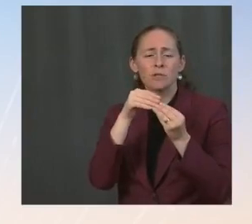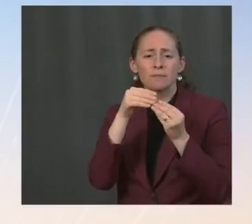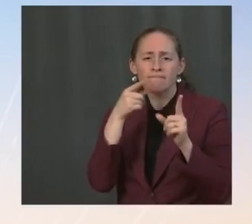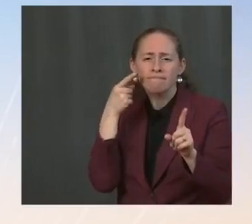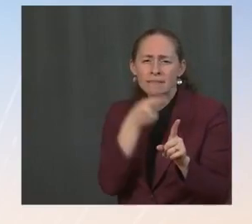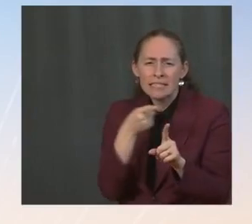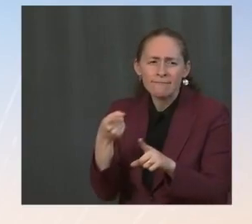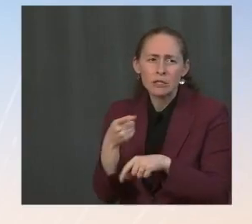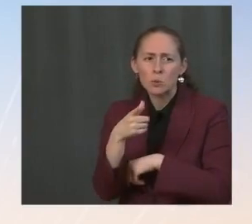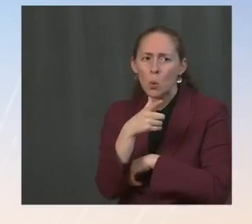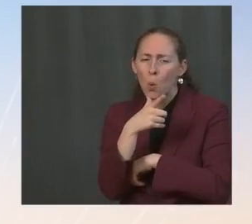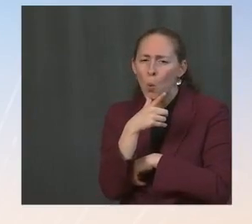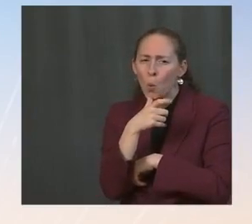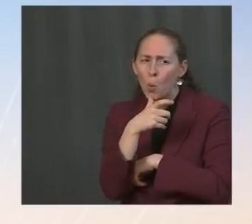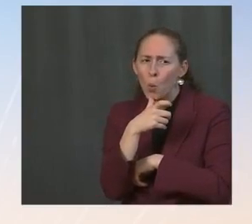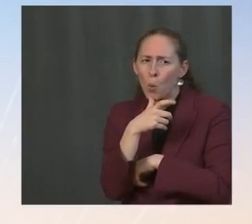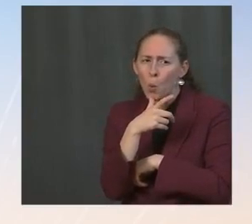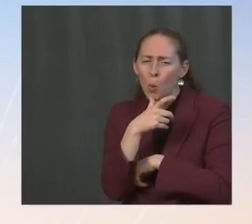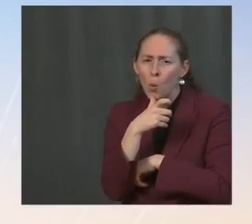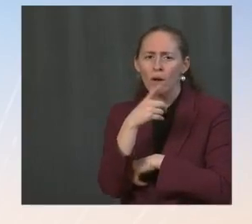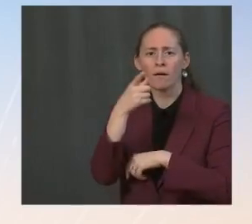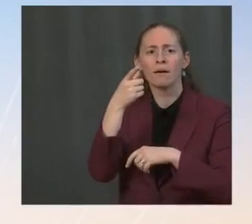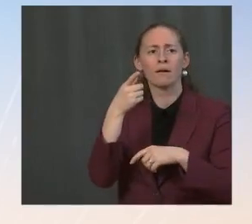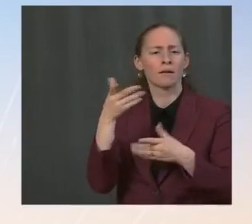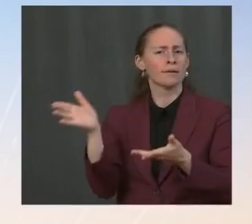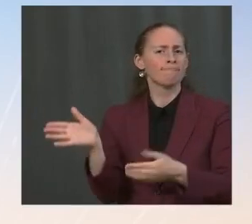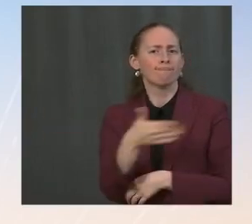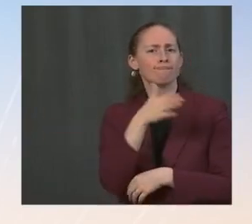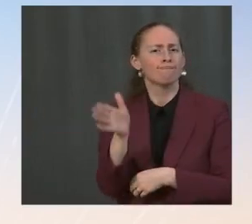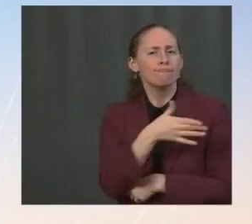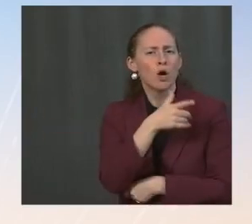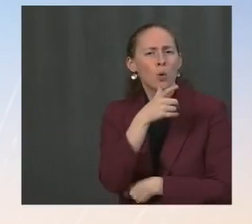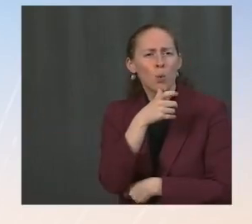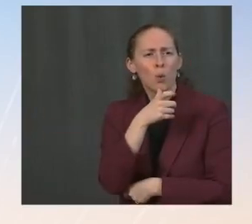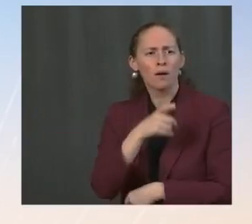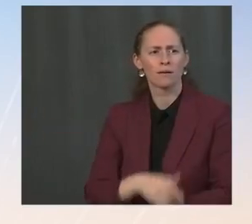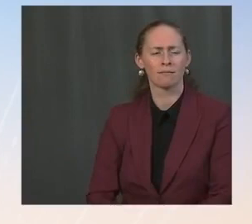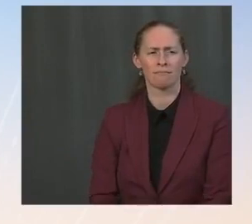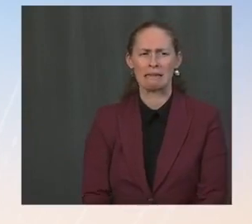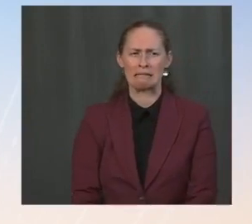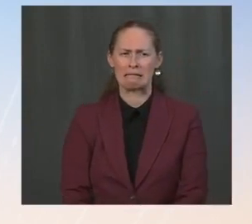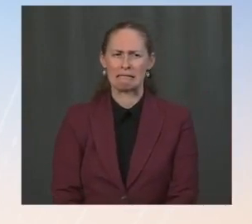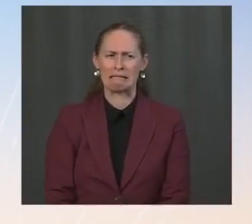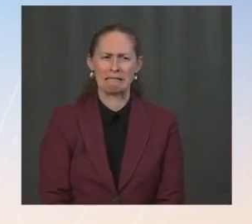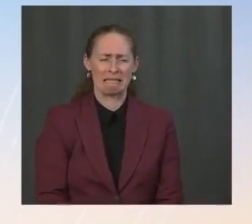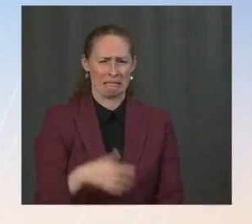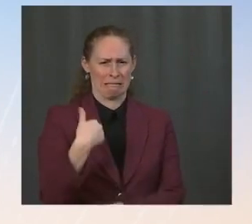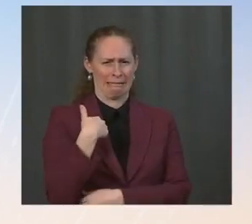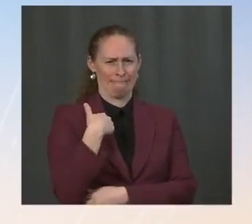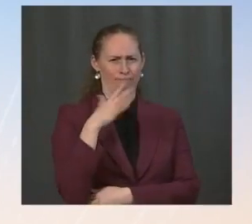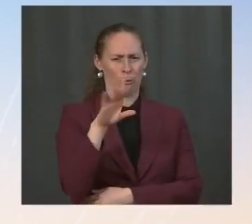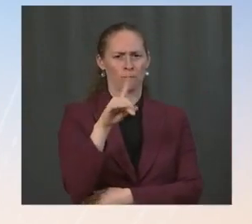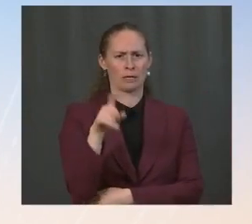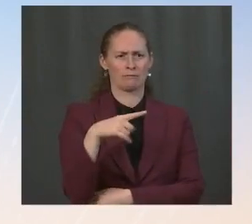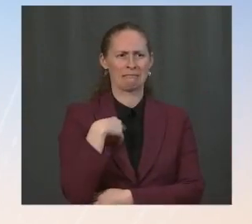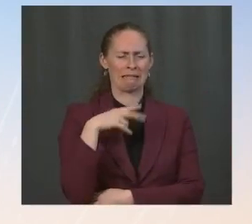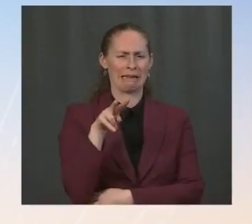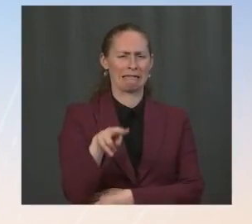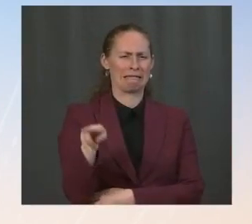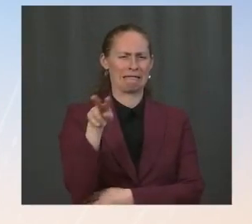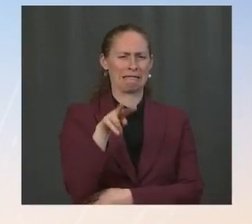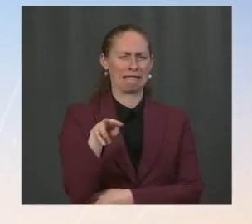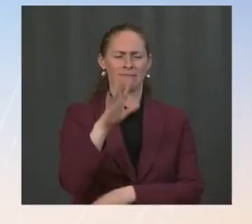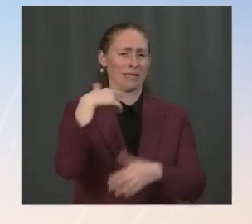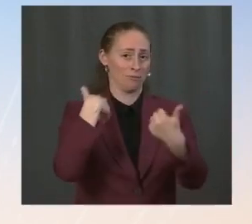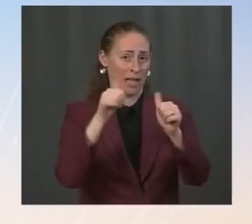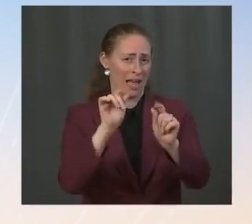we are allowing into the country at this point? I'm not sure that I totally understand your question, but let me do my best.